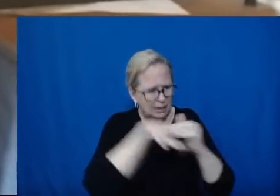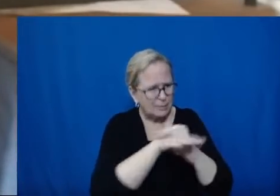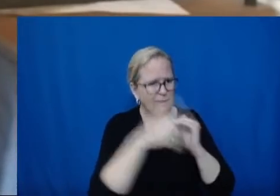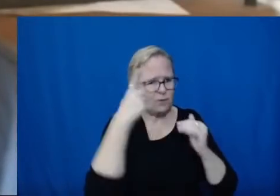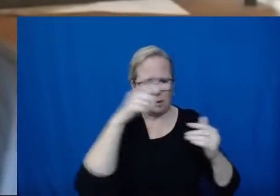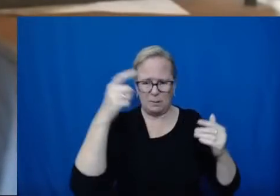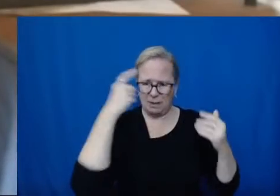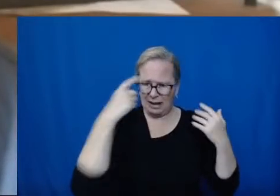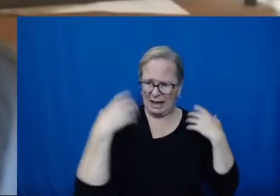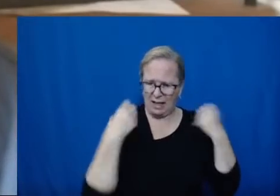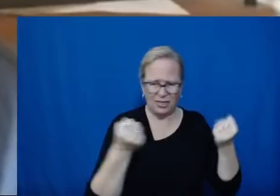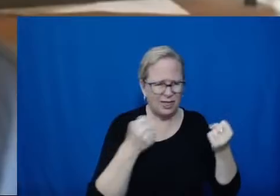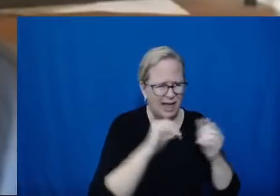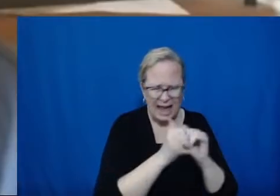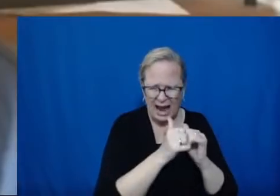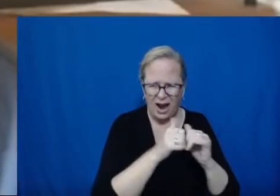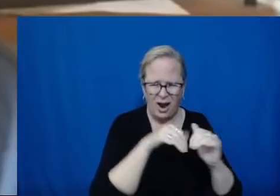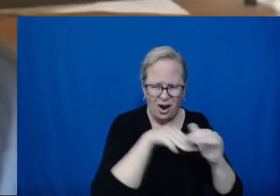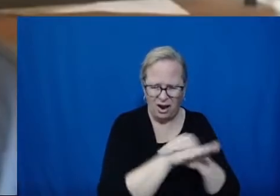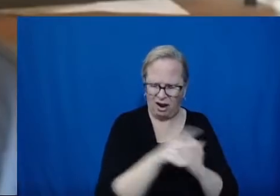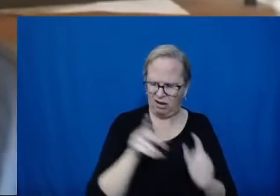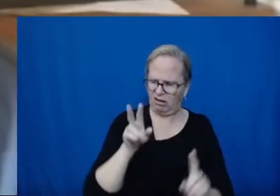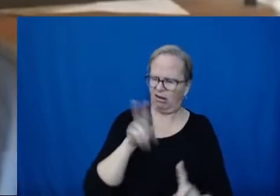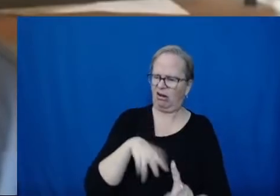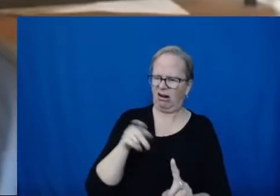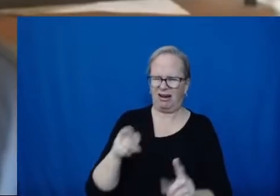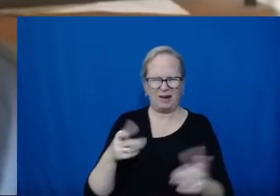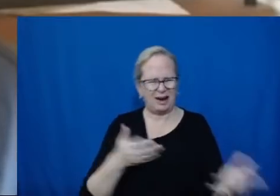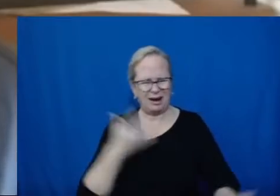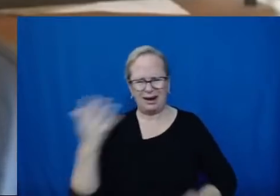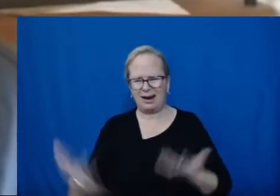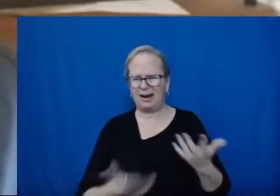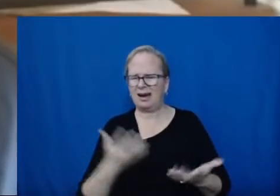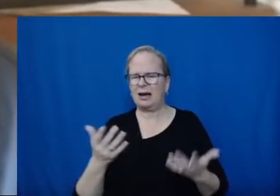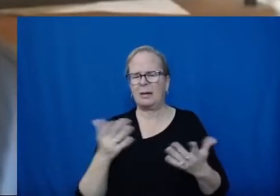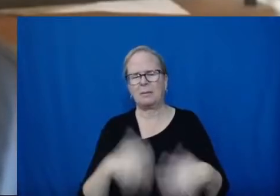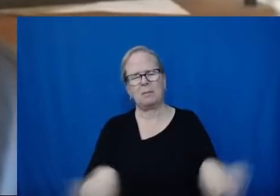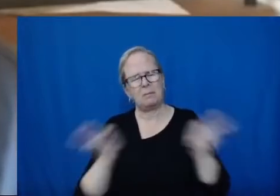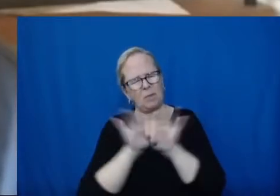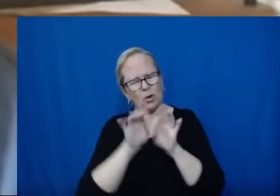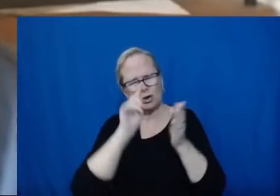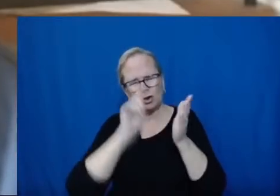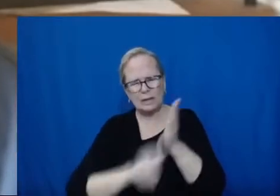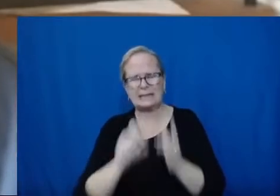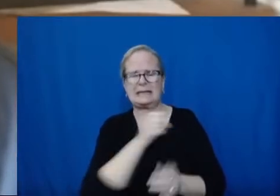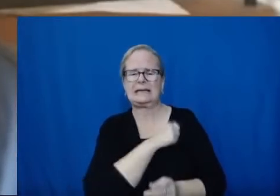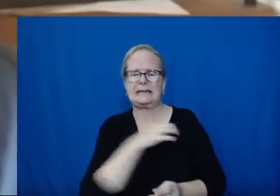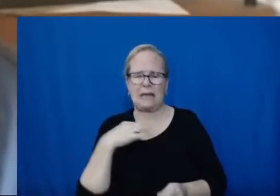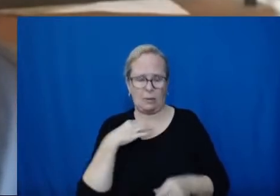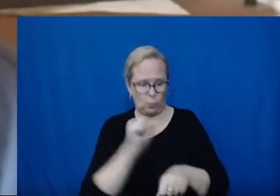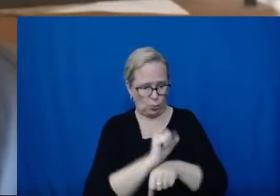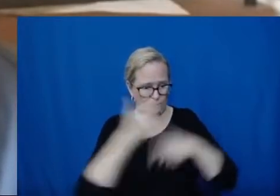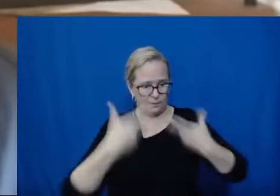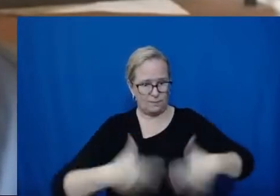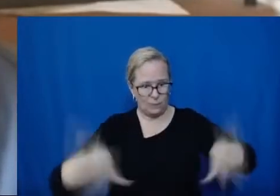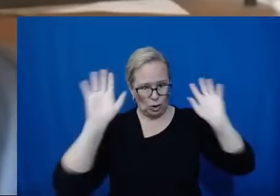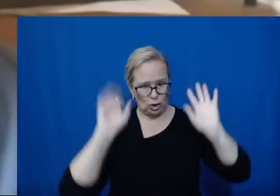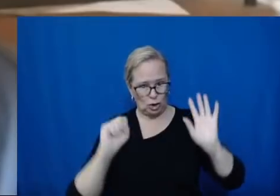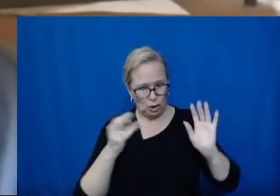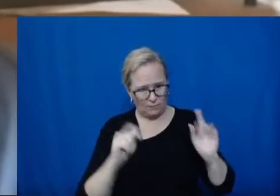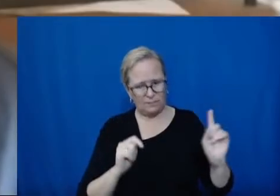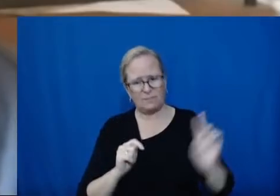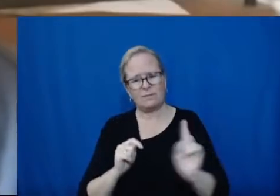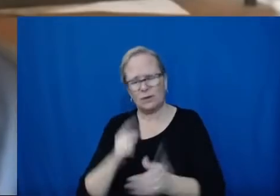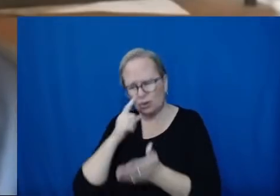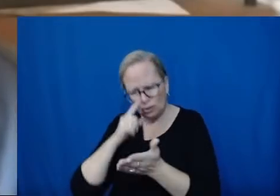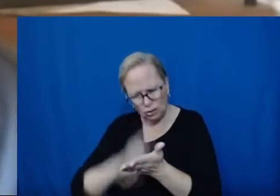and check in on coworkers after especially crazy shifts. As the pandemic is allowed to proliferate by relaxed restrictions, it becomes